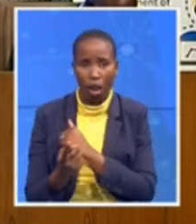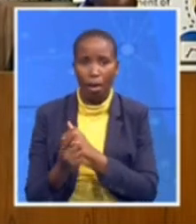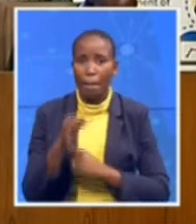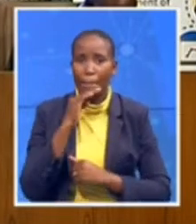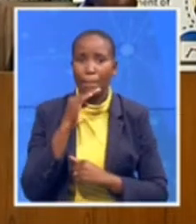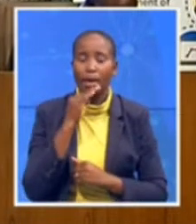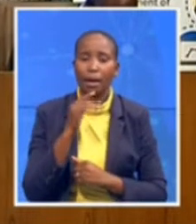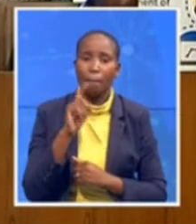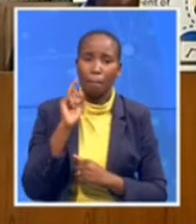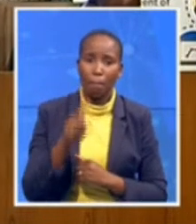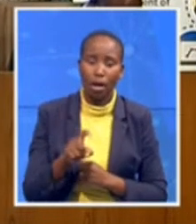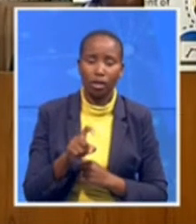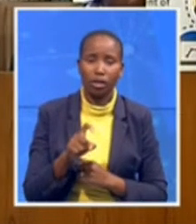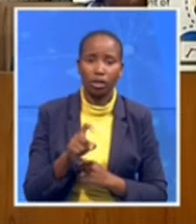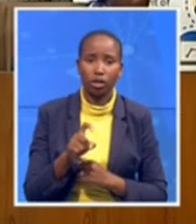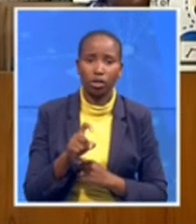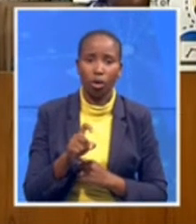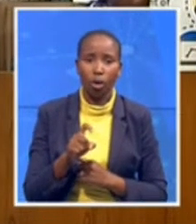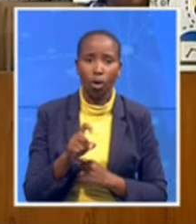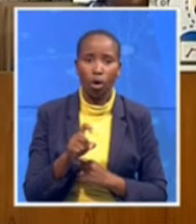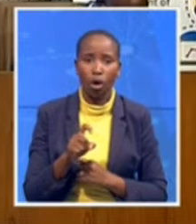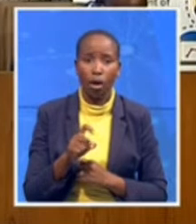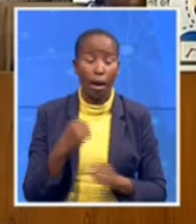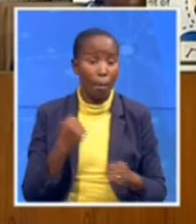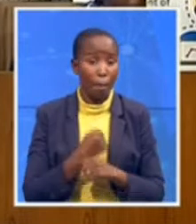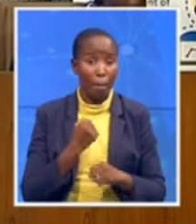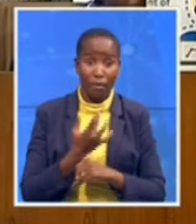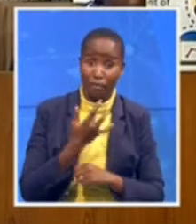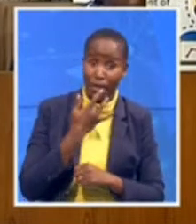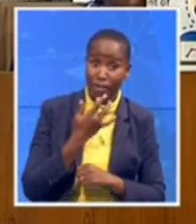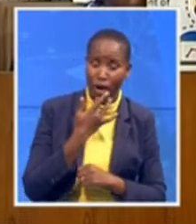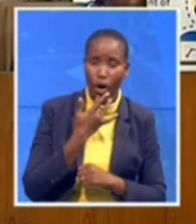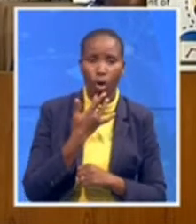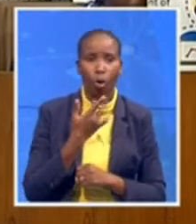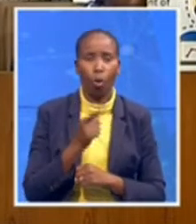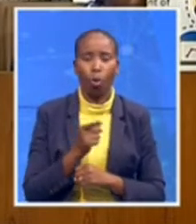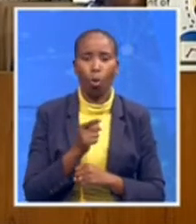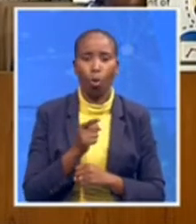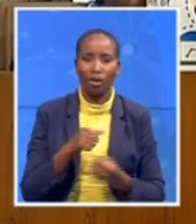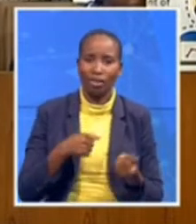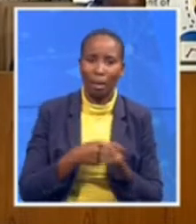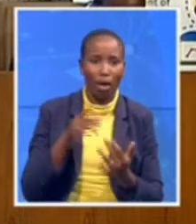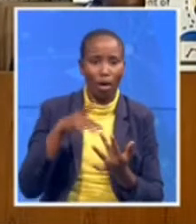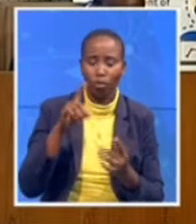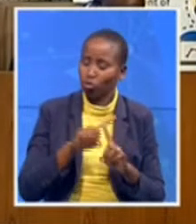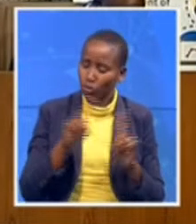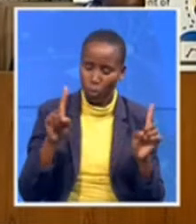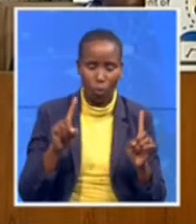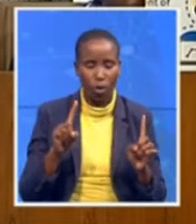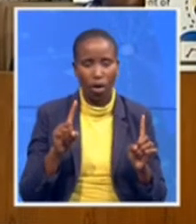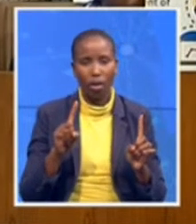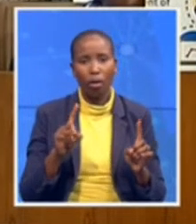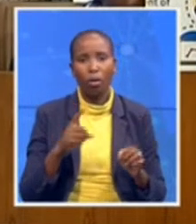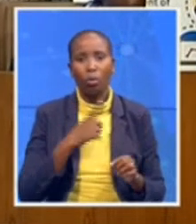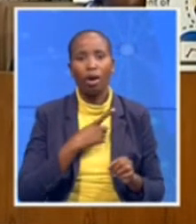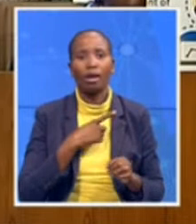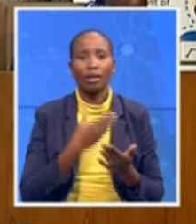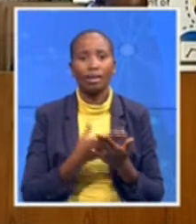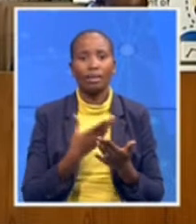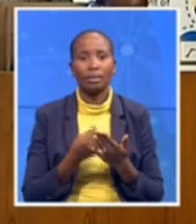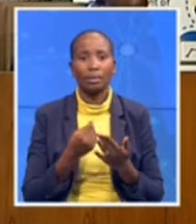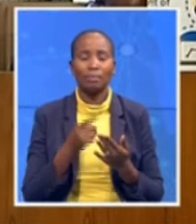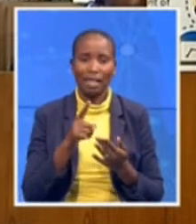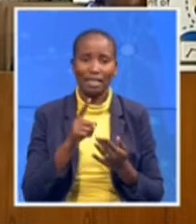or prejudice against members of the public. And then the last extreme case is when you pursue the matter through the courts. But I think we have built in, the